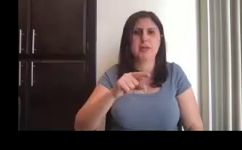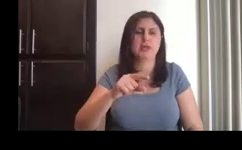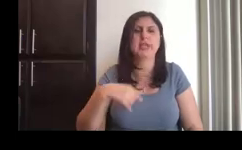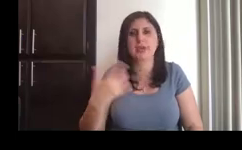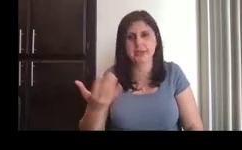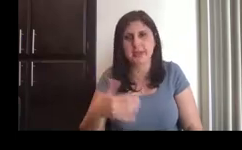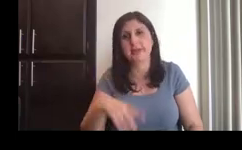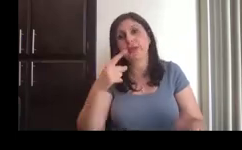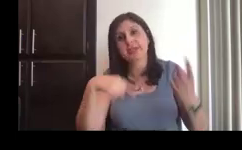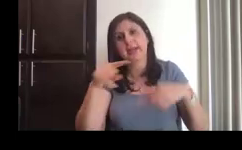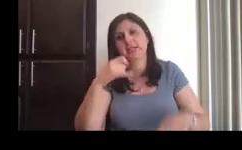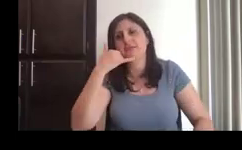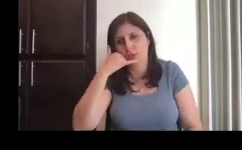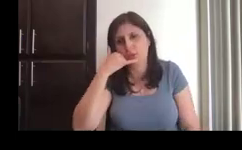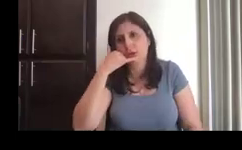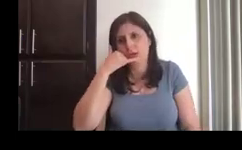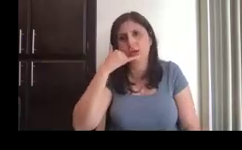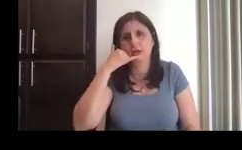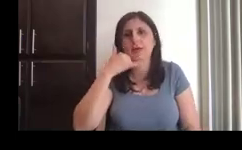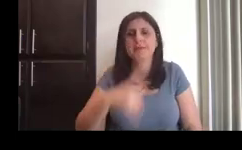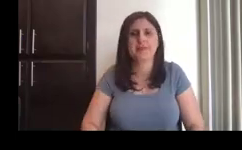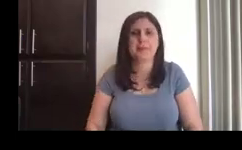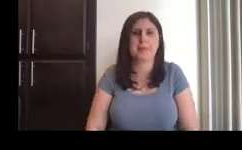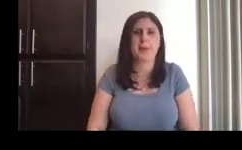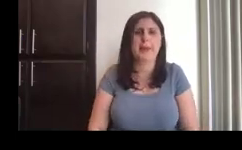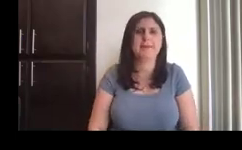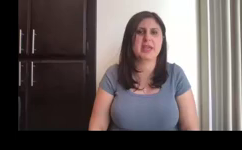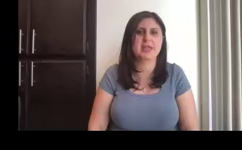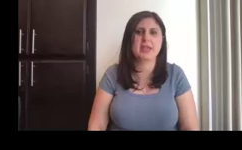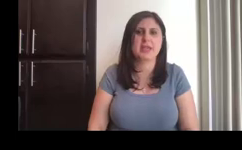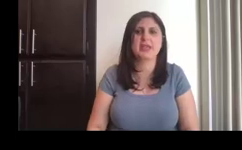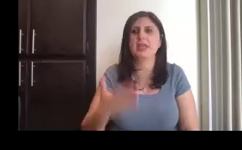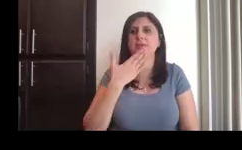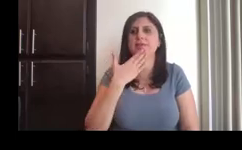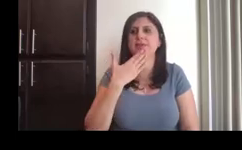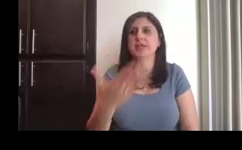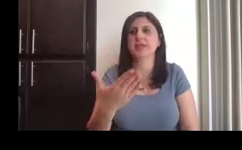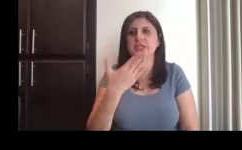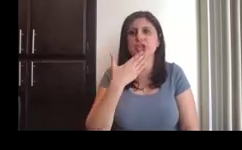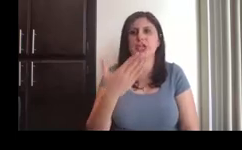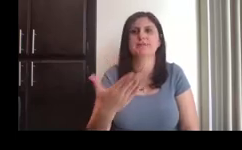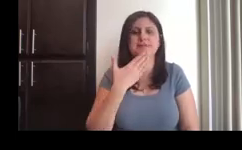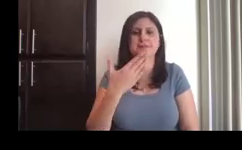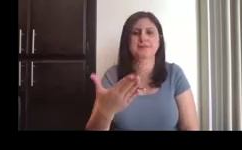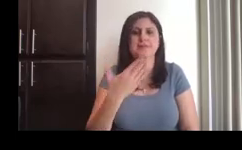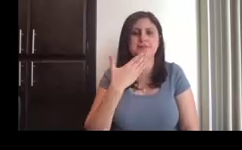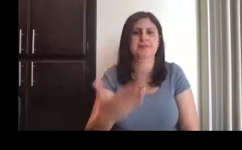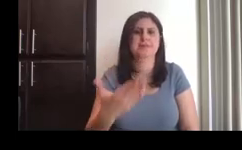and then B will tell you the sign. Oh, the sign is phone. Okay, and then again, thank you. Same thing as